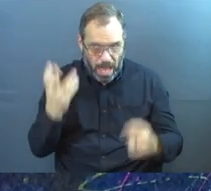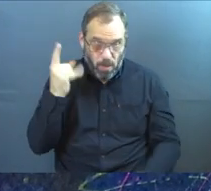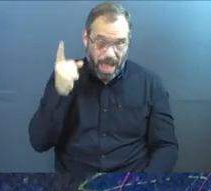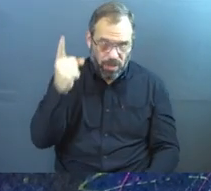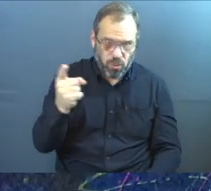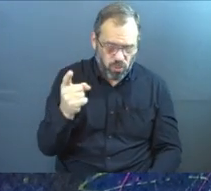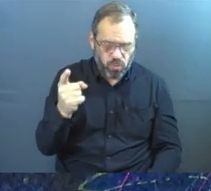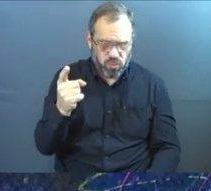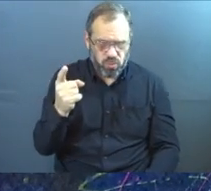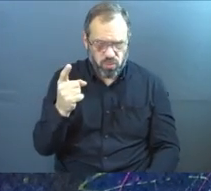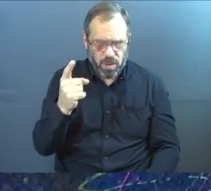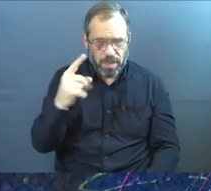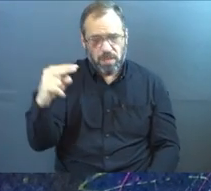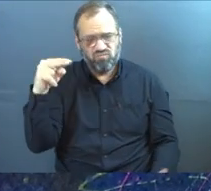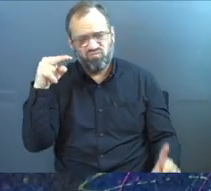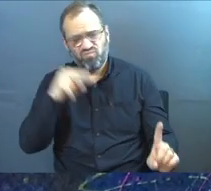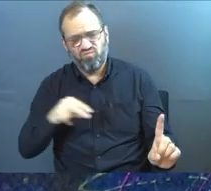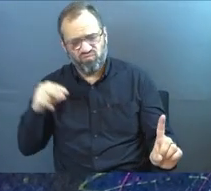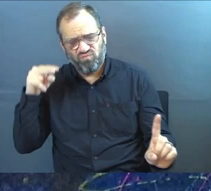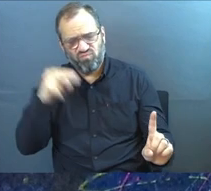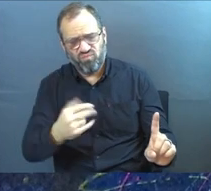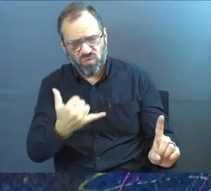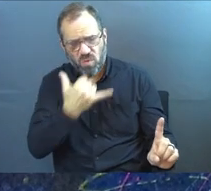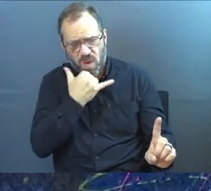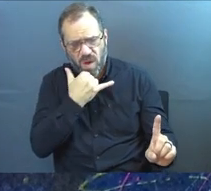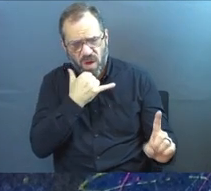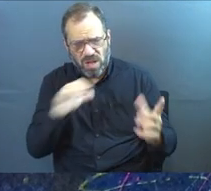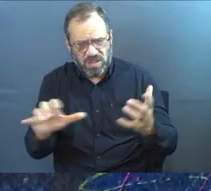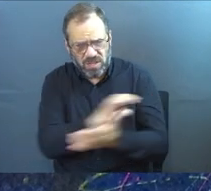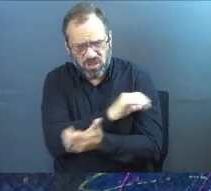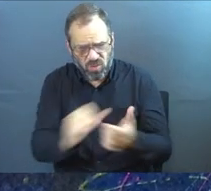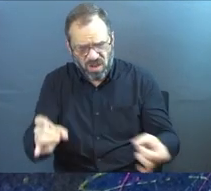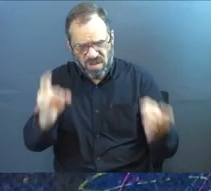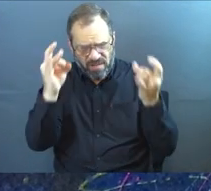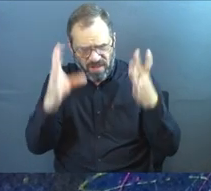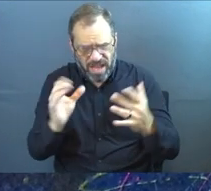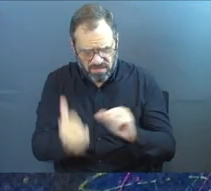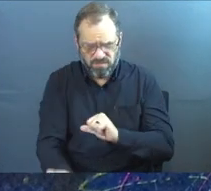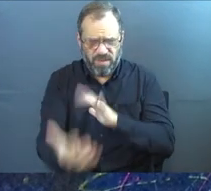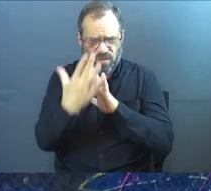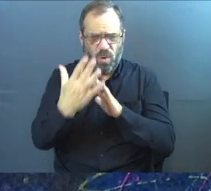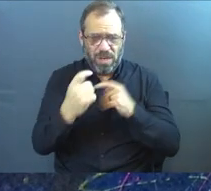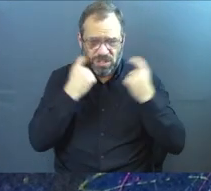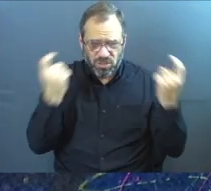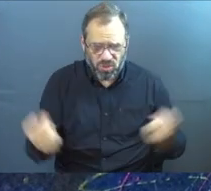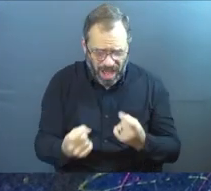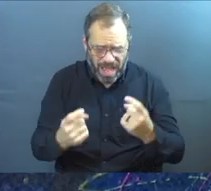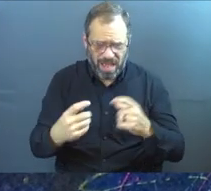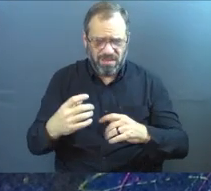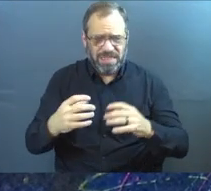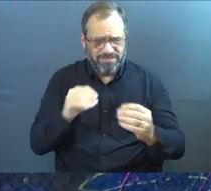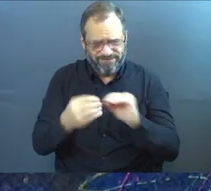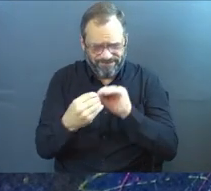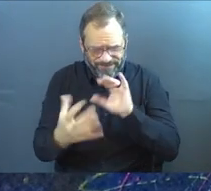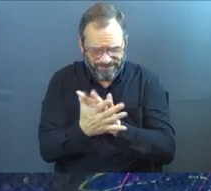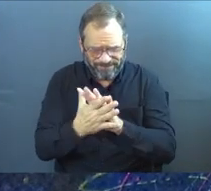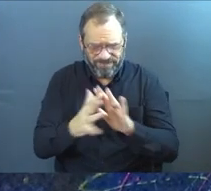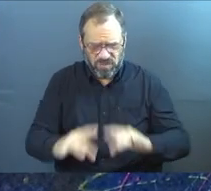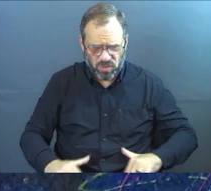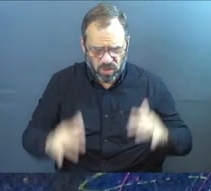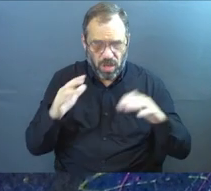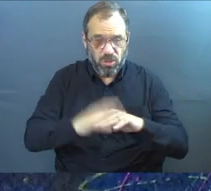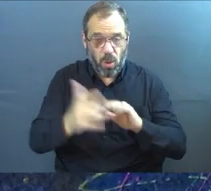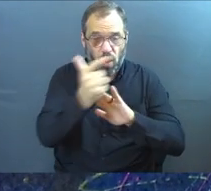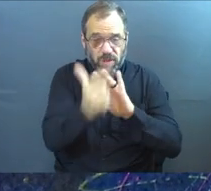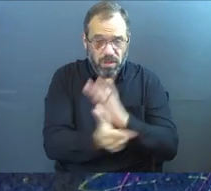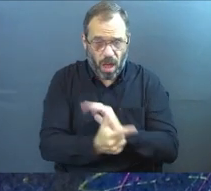why do you look idly at wrong? Destruction and violence are before me. Strife and contention arise. So the